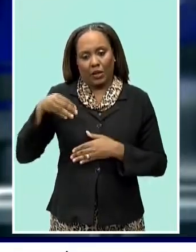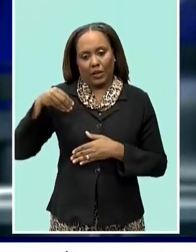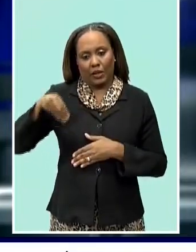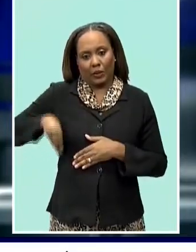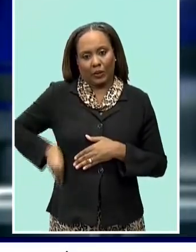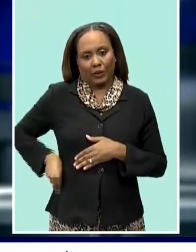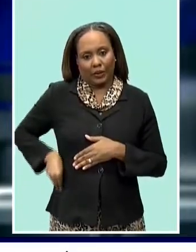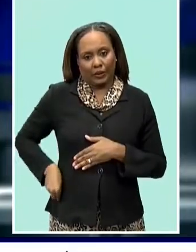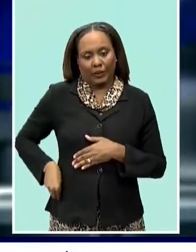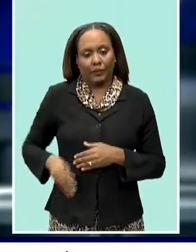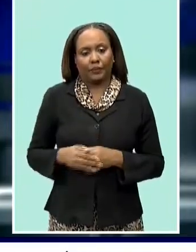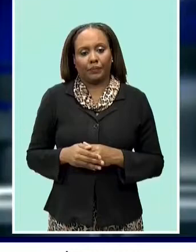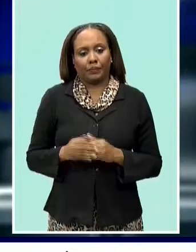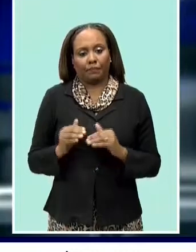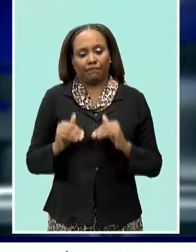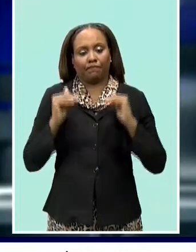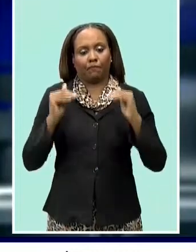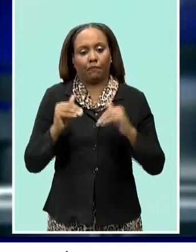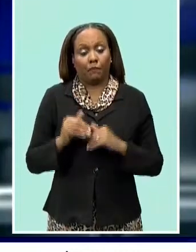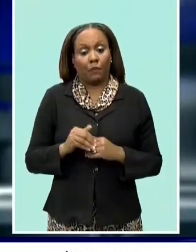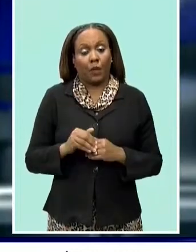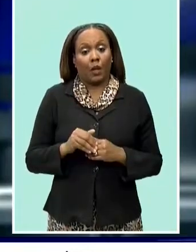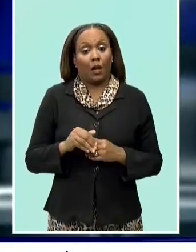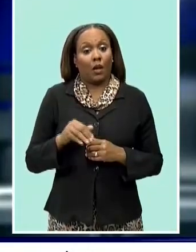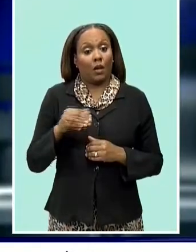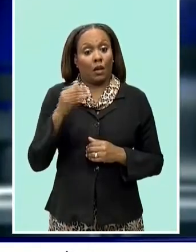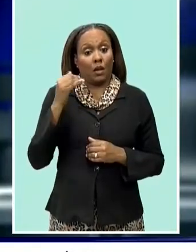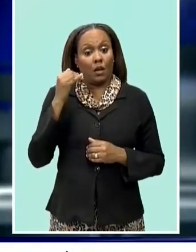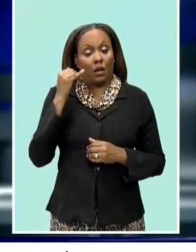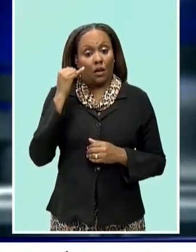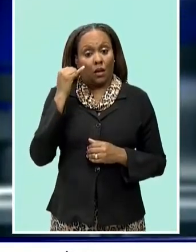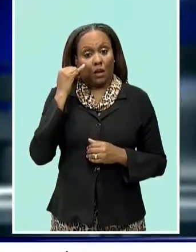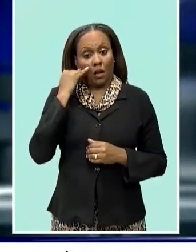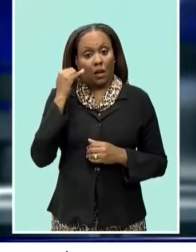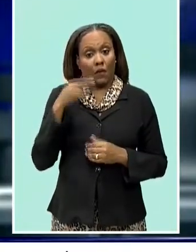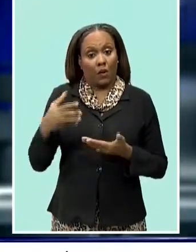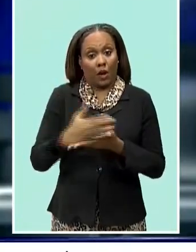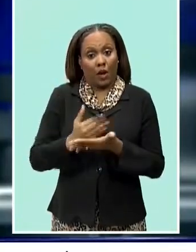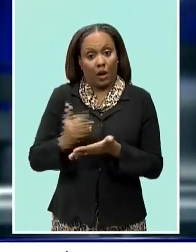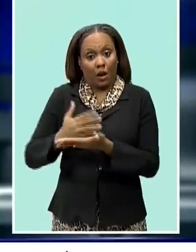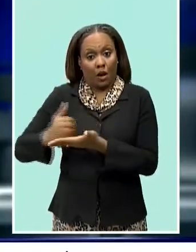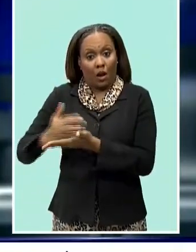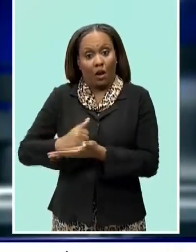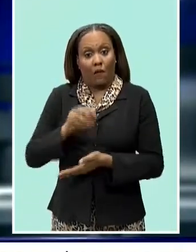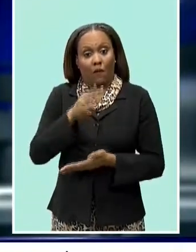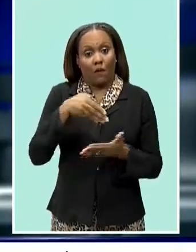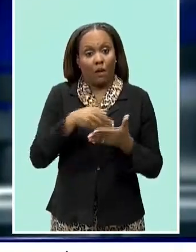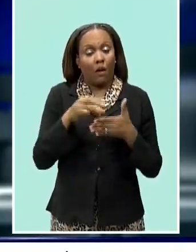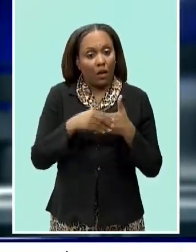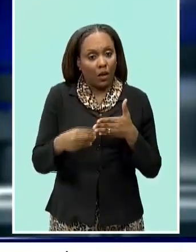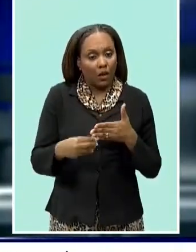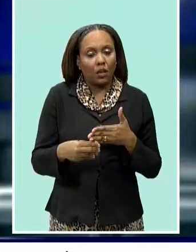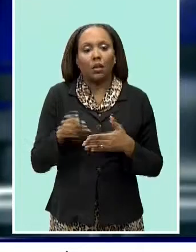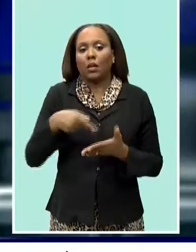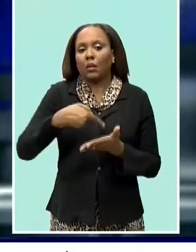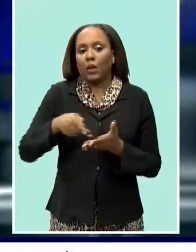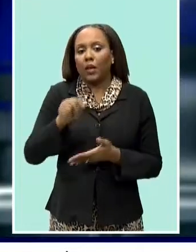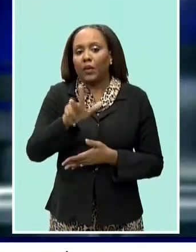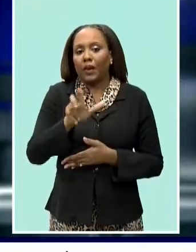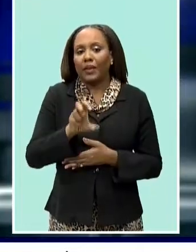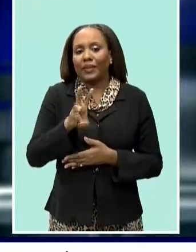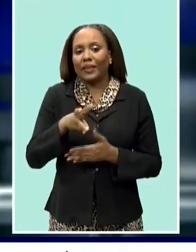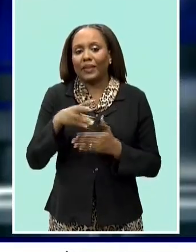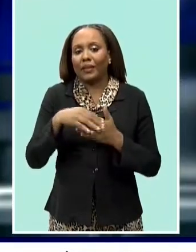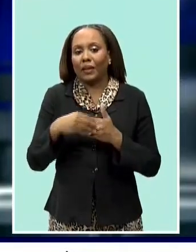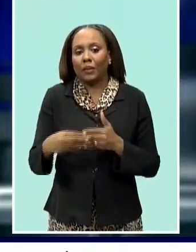scale a little more, an employee now earning $4,000 pays $306 in PAYE at present,